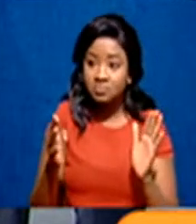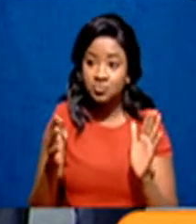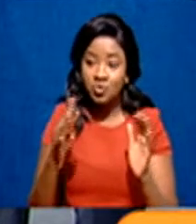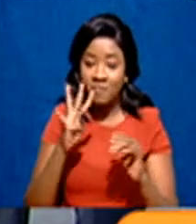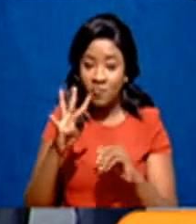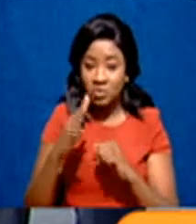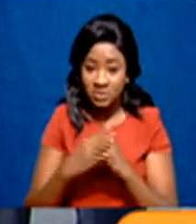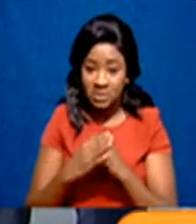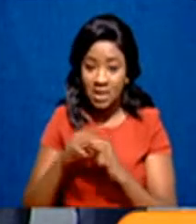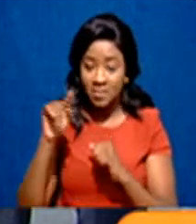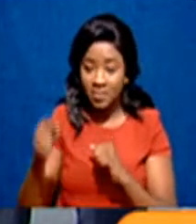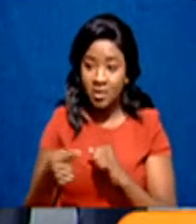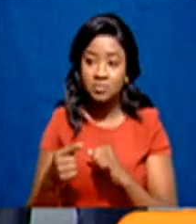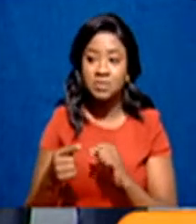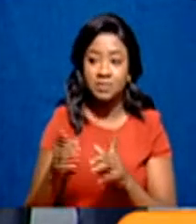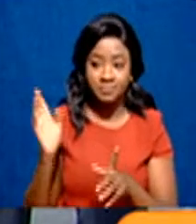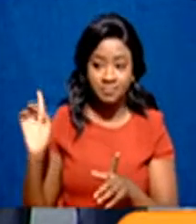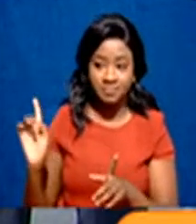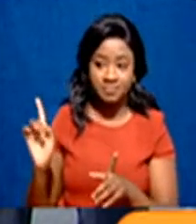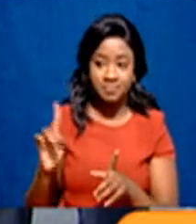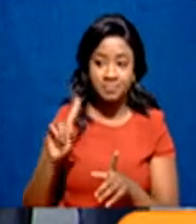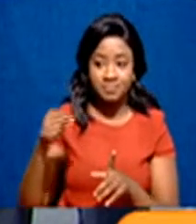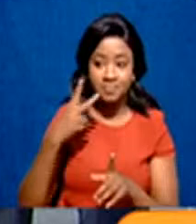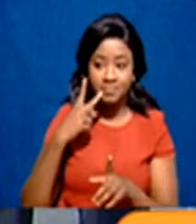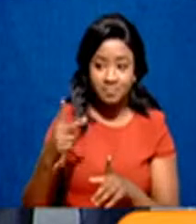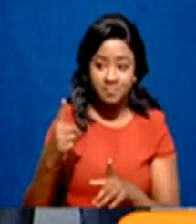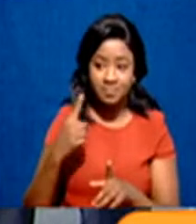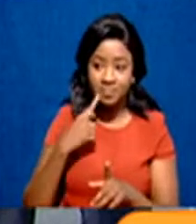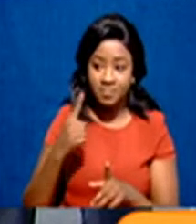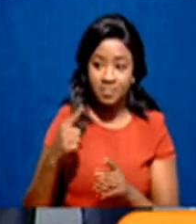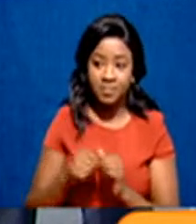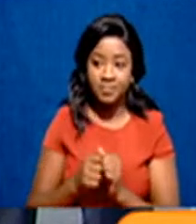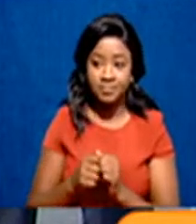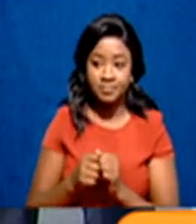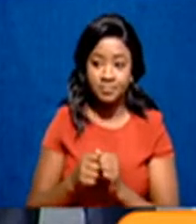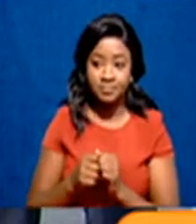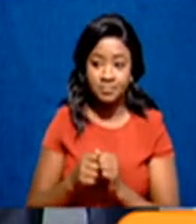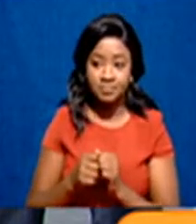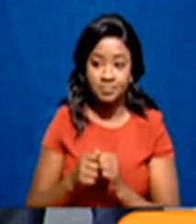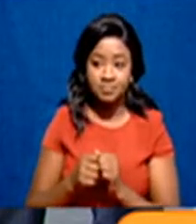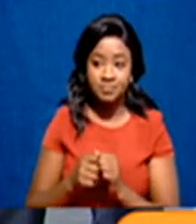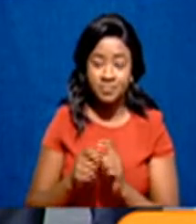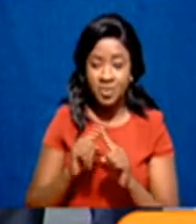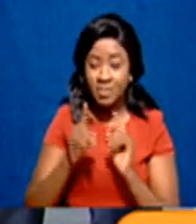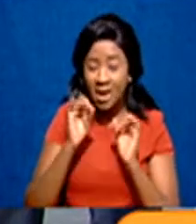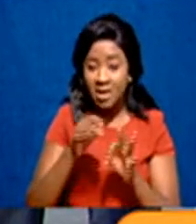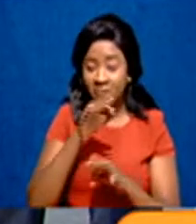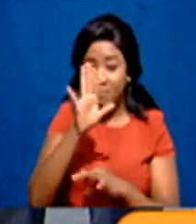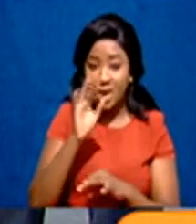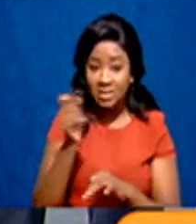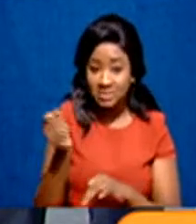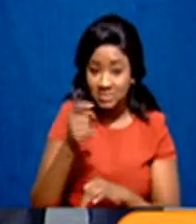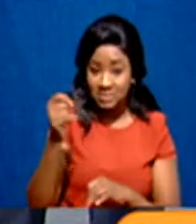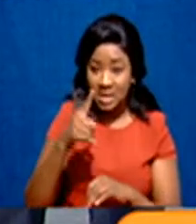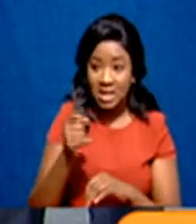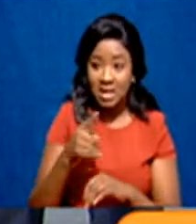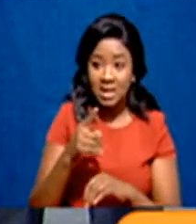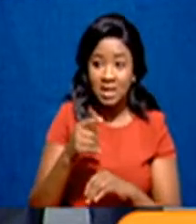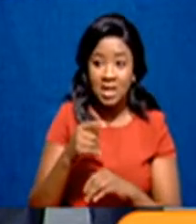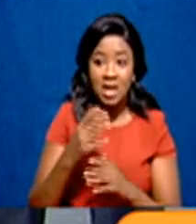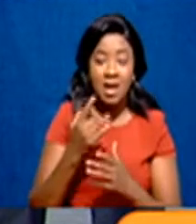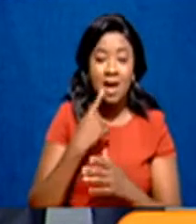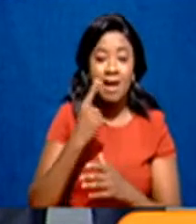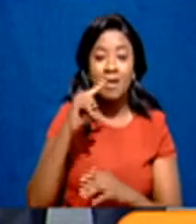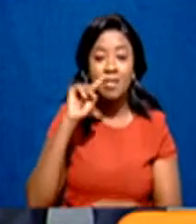to 49,999, they pay 1,100. 50,000 to up close to 60,000, they pay 1,200. But take note, if you earn